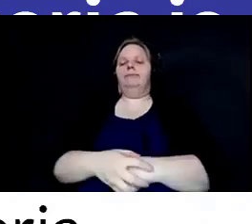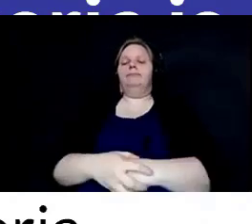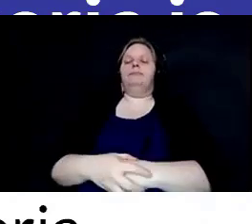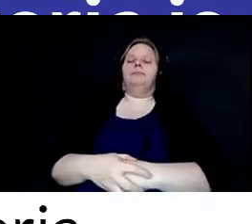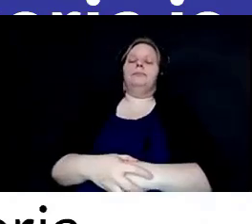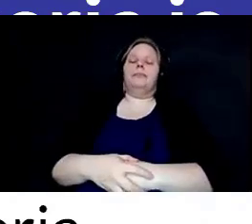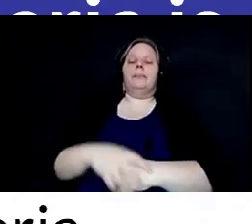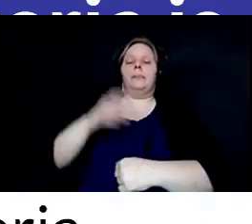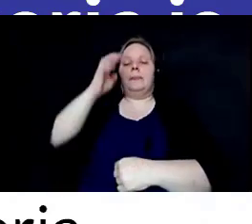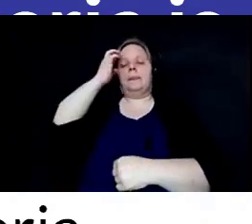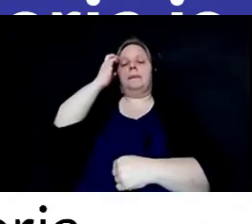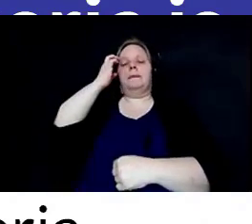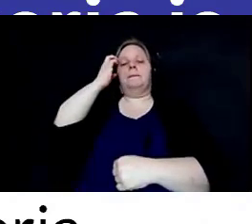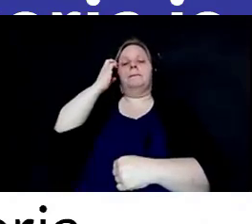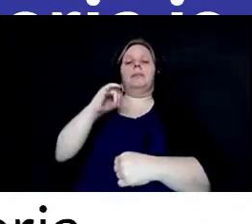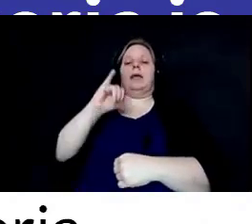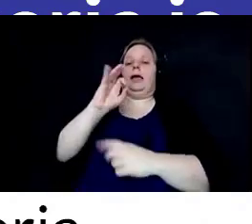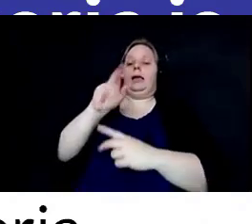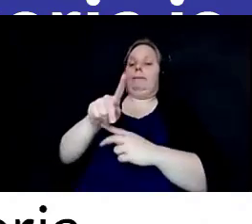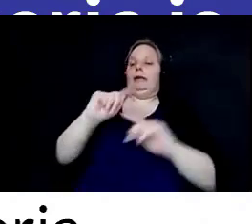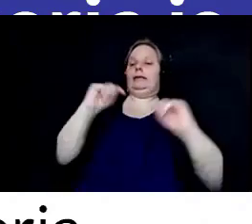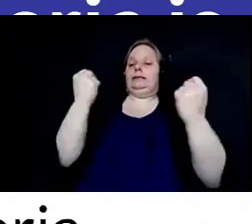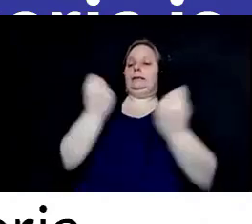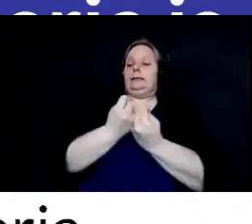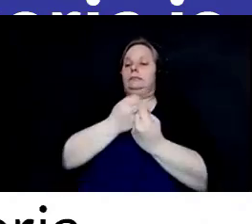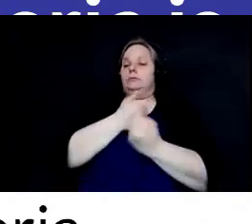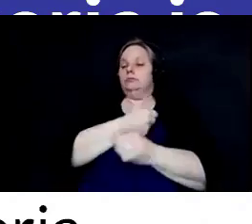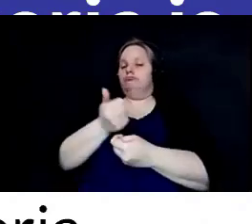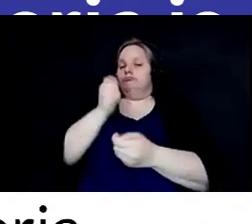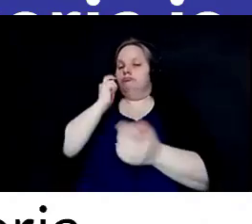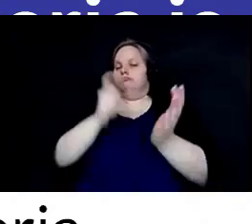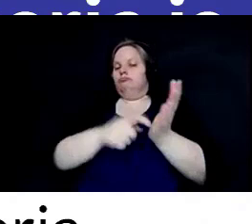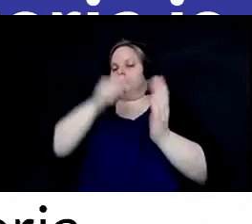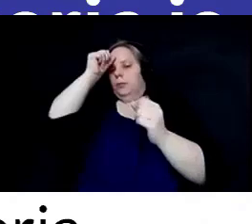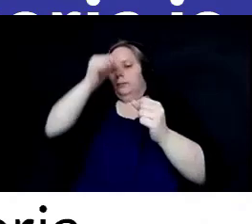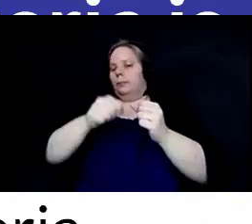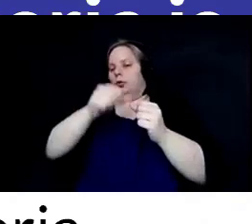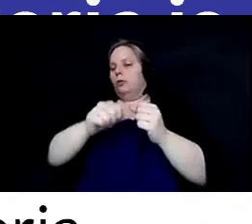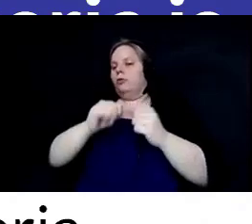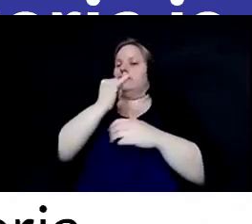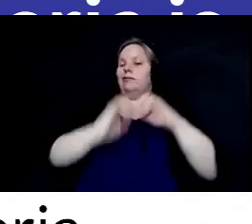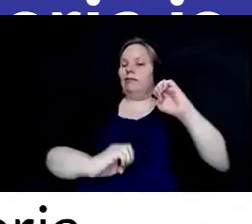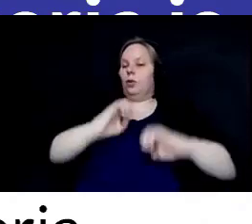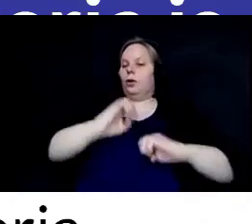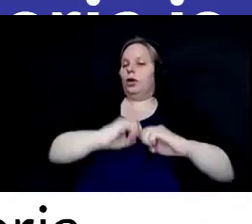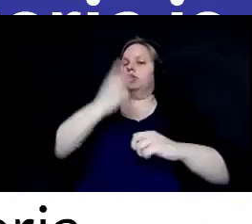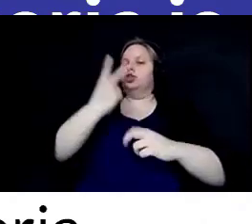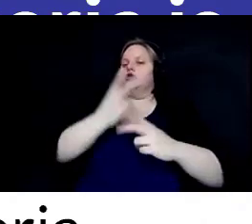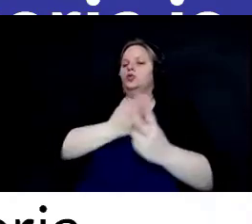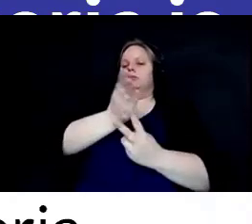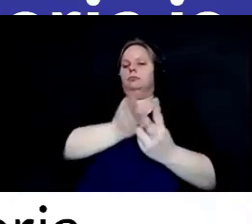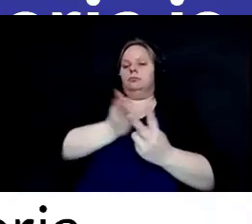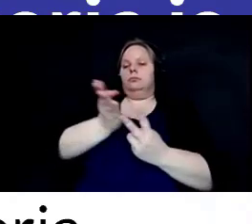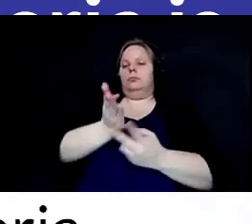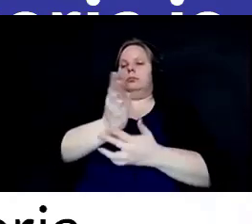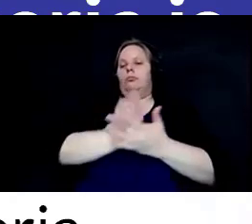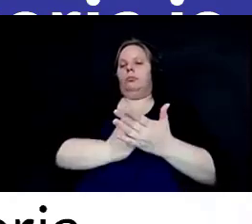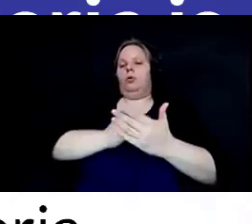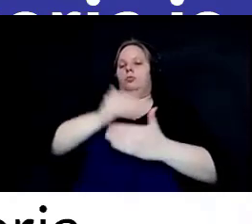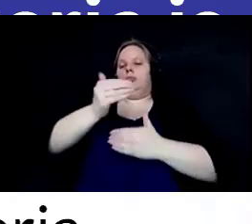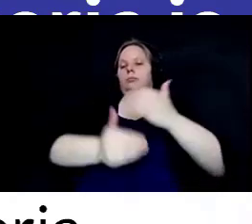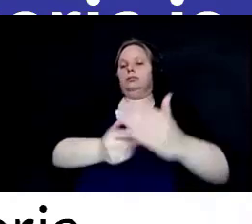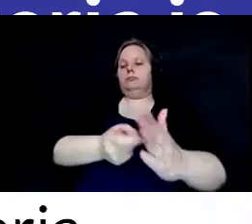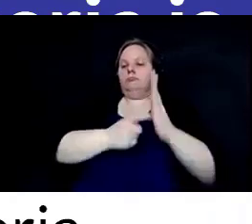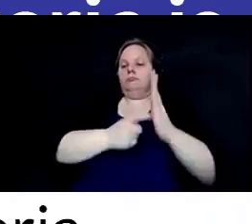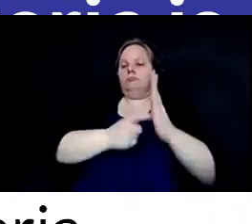shared, IEP teams should remember that the evaluation is a two-pronged process that requires the IEP team